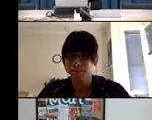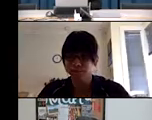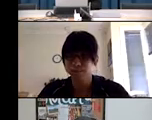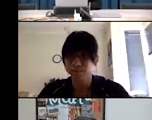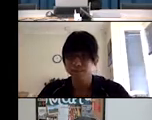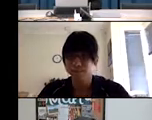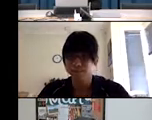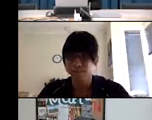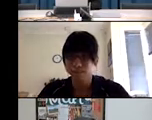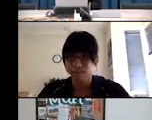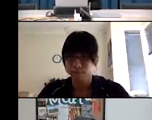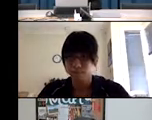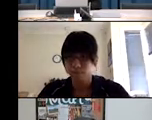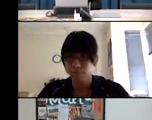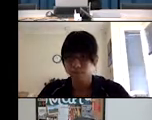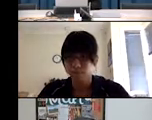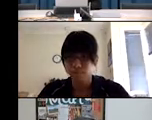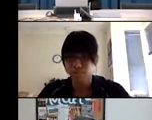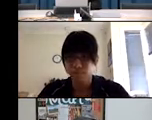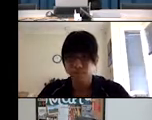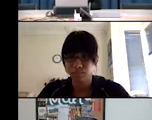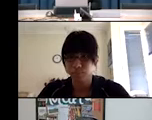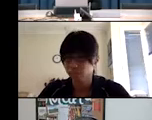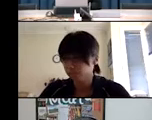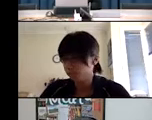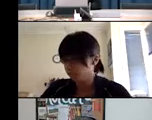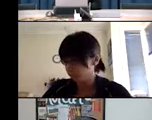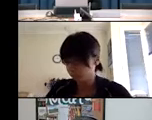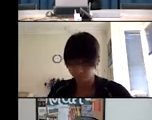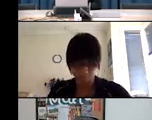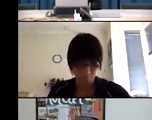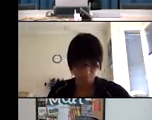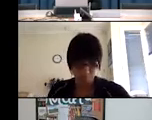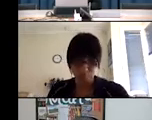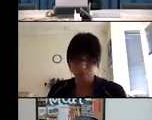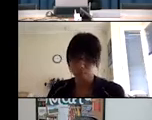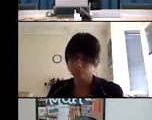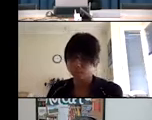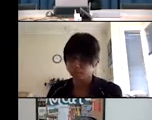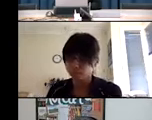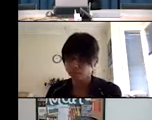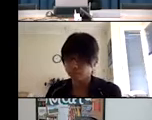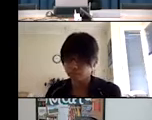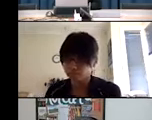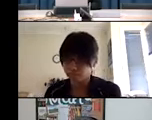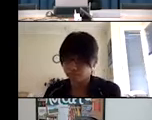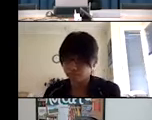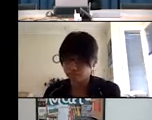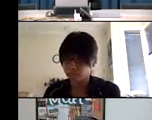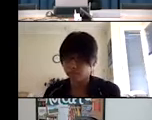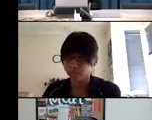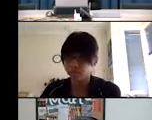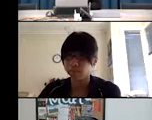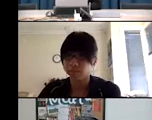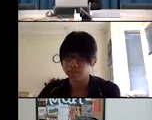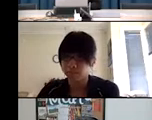Thanks very much, Natalie. That was a really interesting talk. I've scribbled notes seriously and probably have quite a lot of questions, but I will